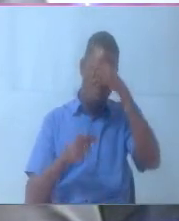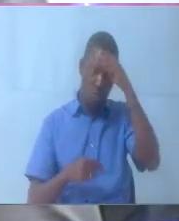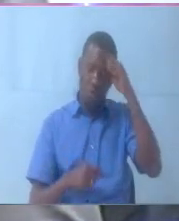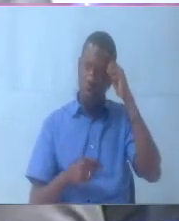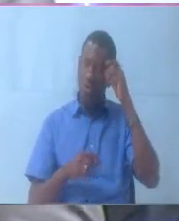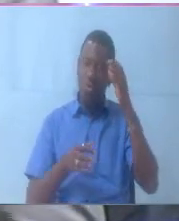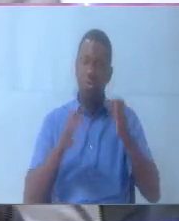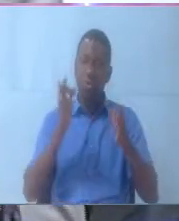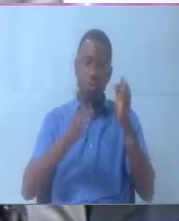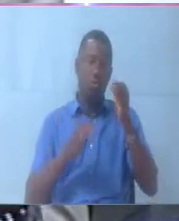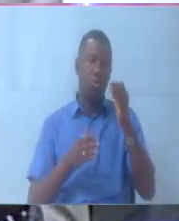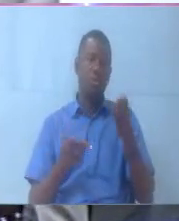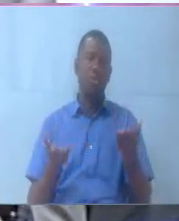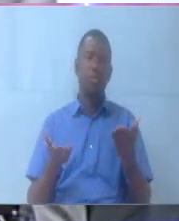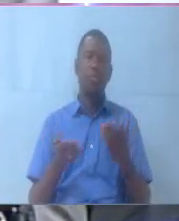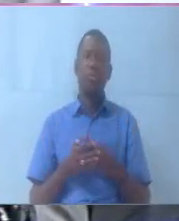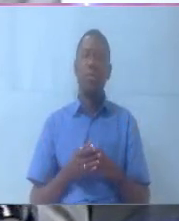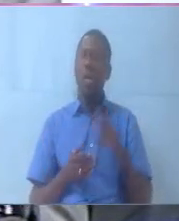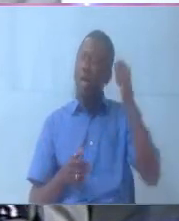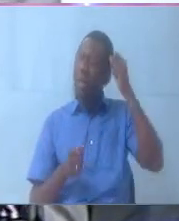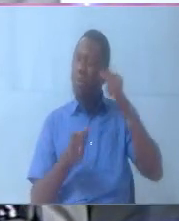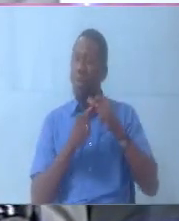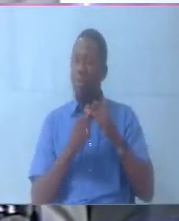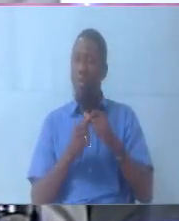remember even raising a question